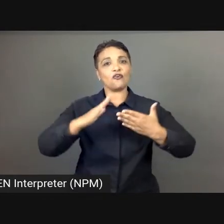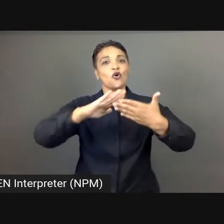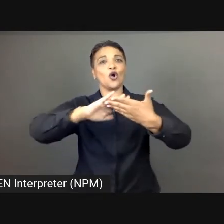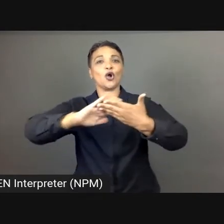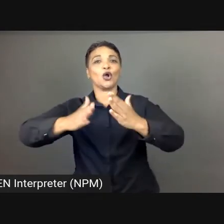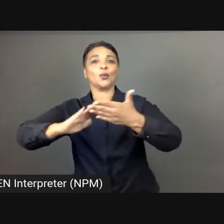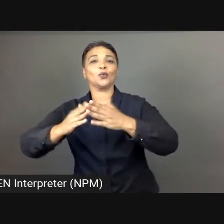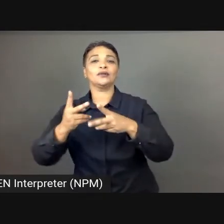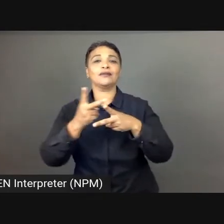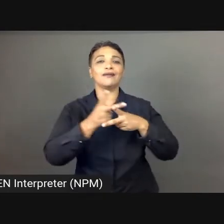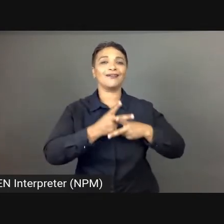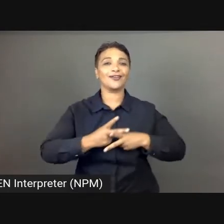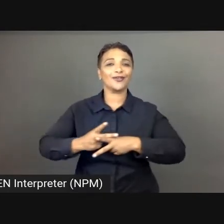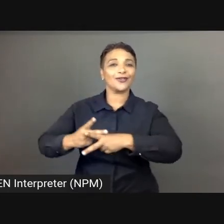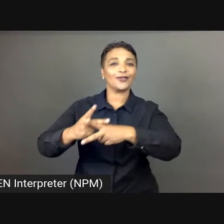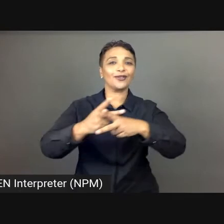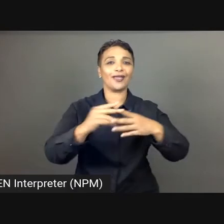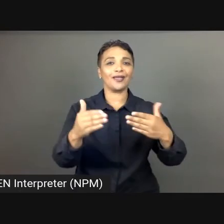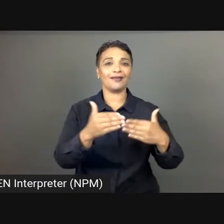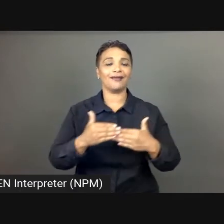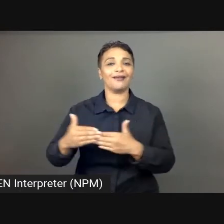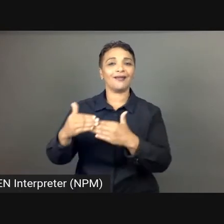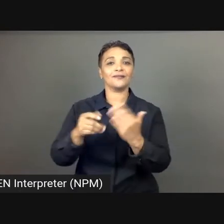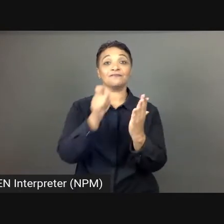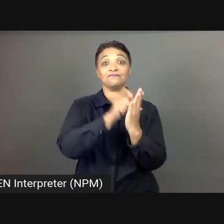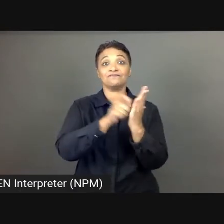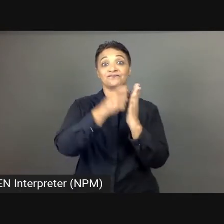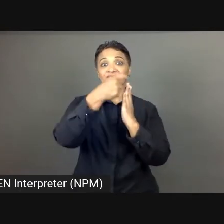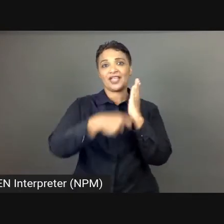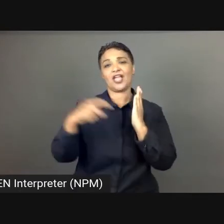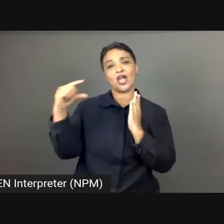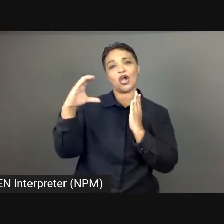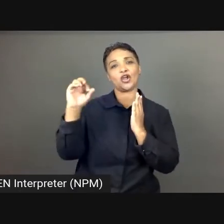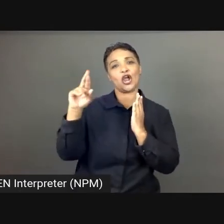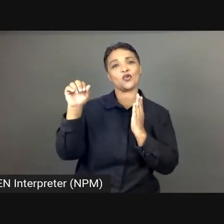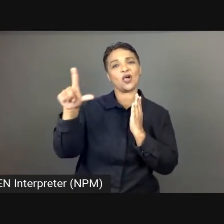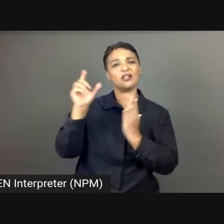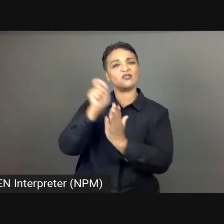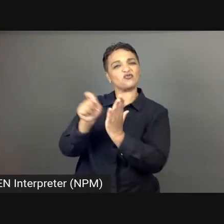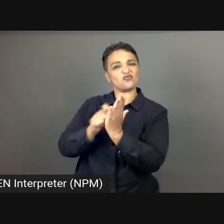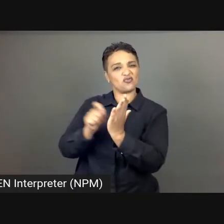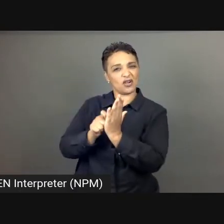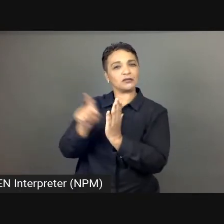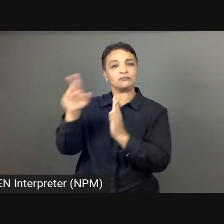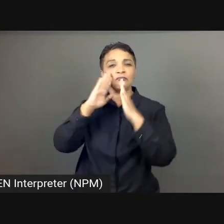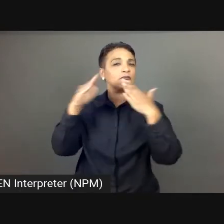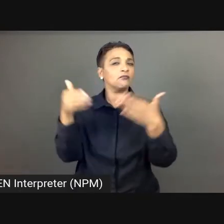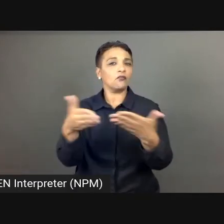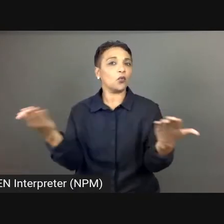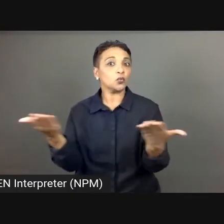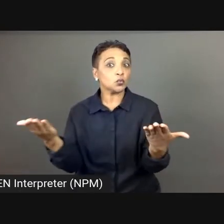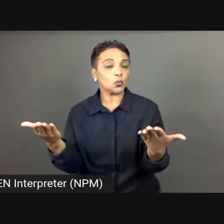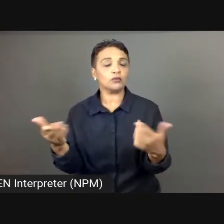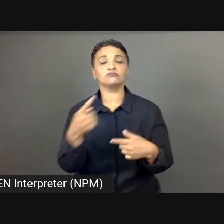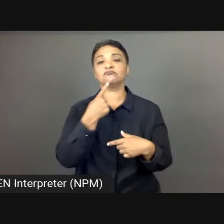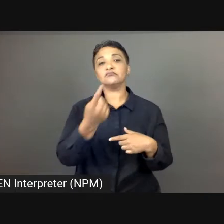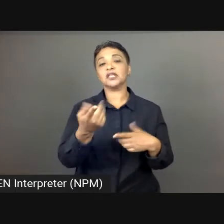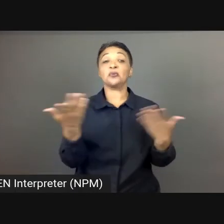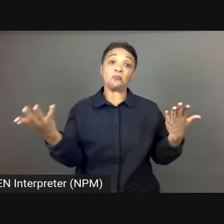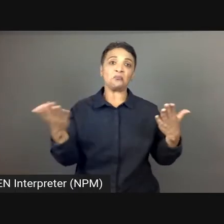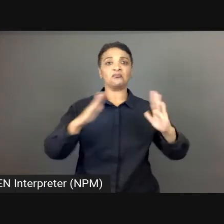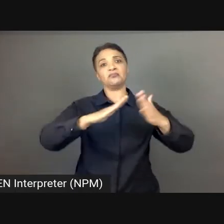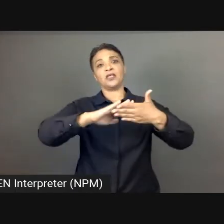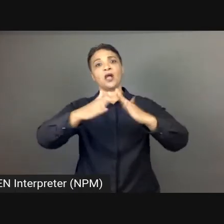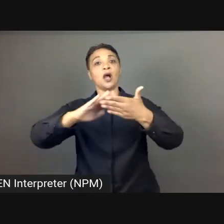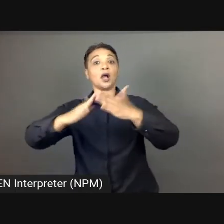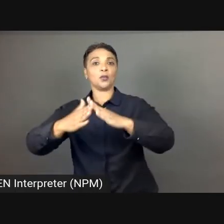really good article by Carol McGranahan called Activism as Care, which focuses on how the Tibetan nation in